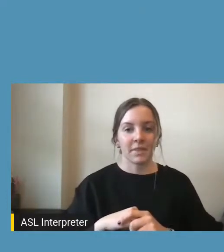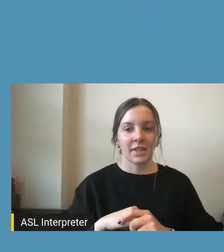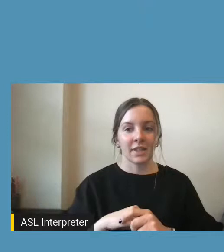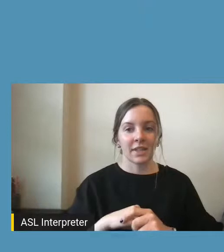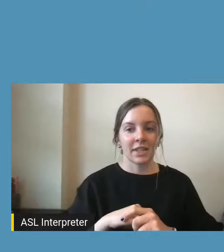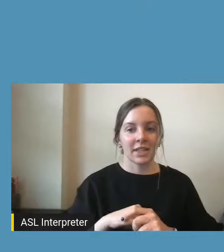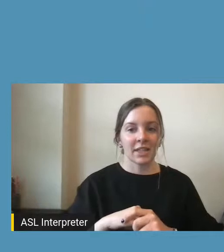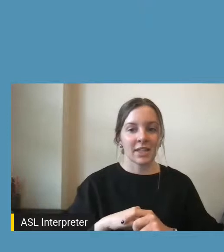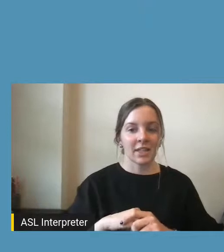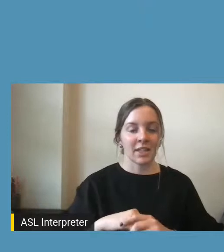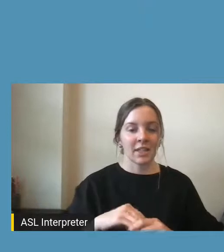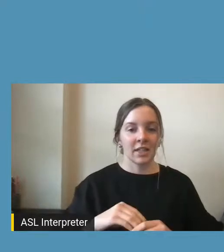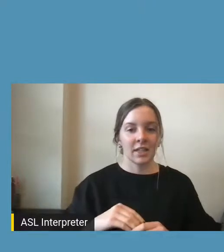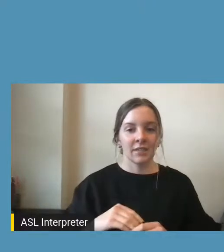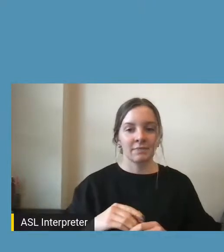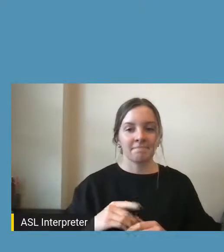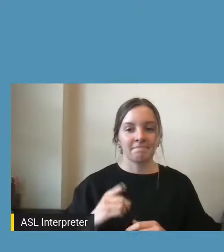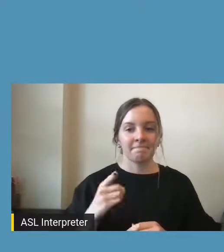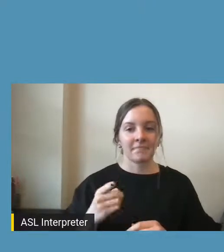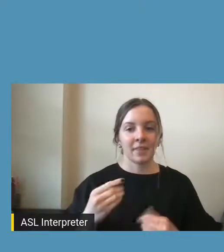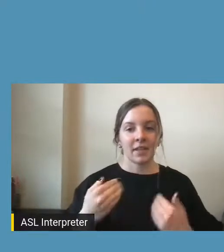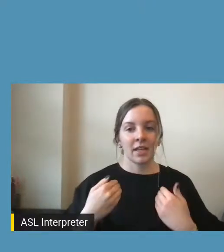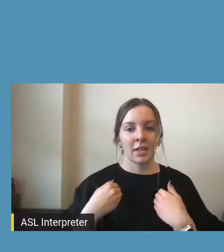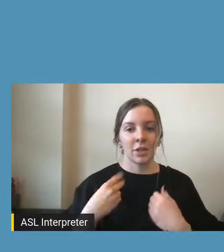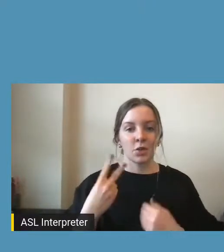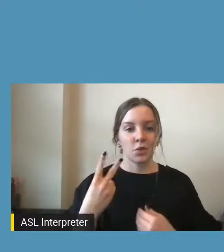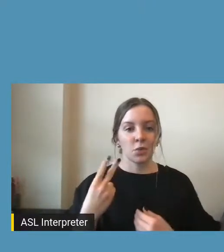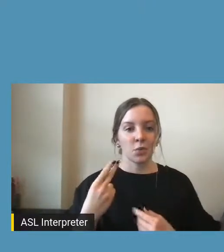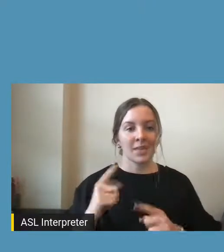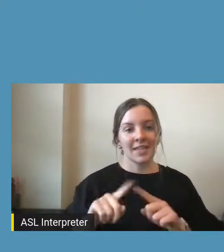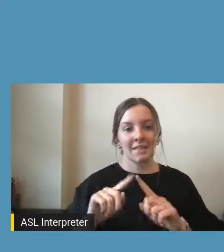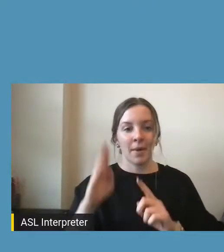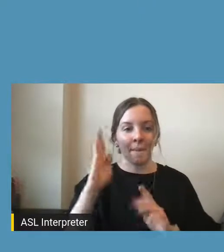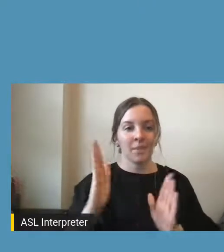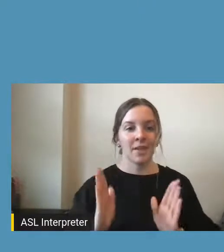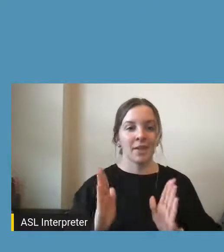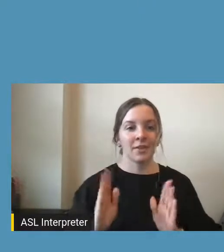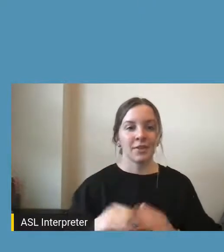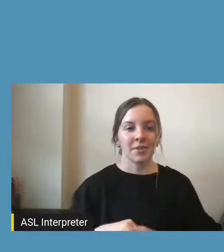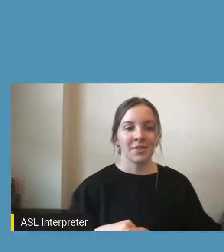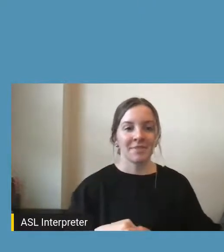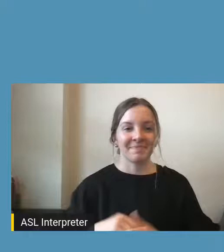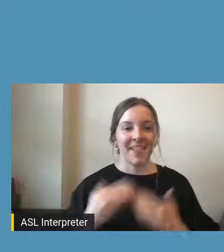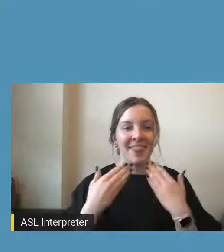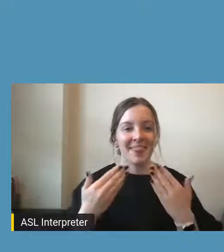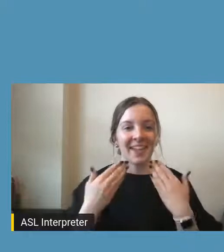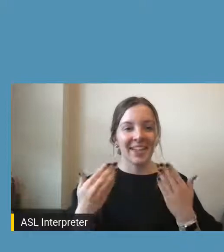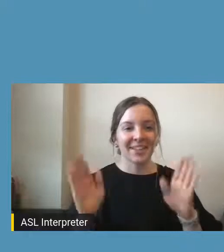Association in San Francisco. So thanks again, and be well, everyone. Take care.